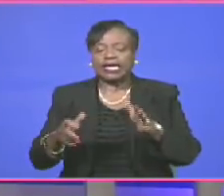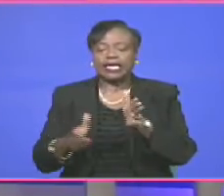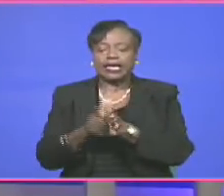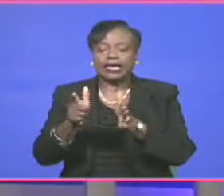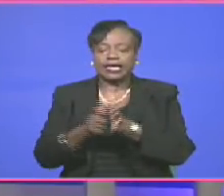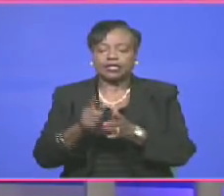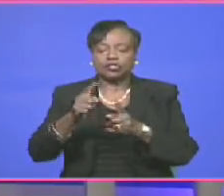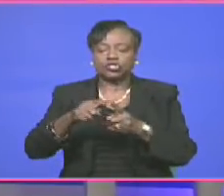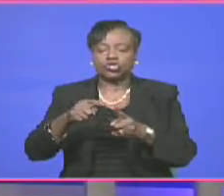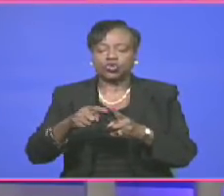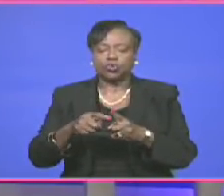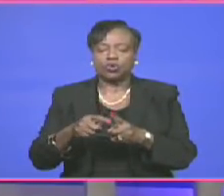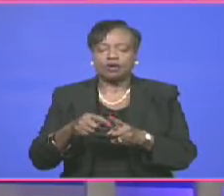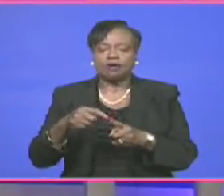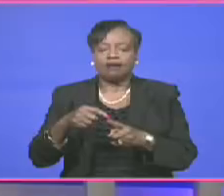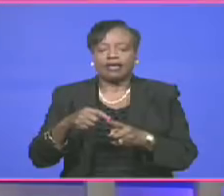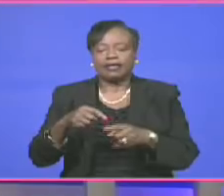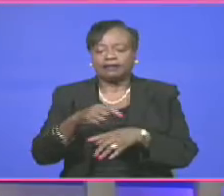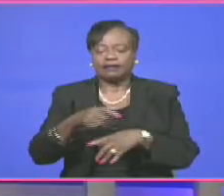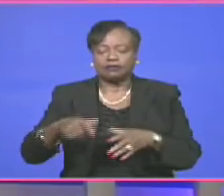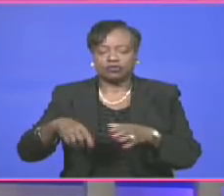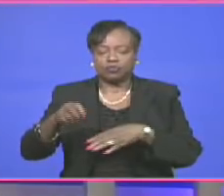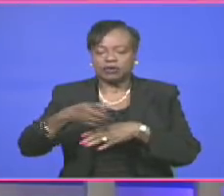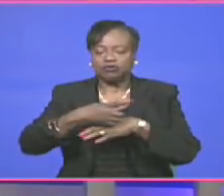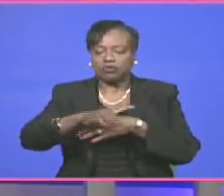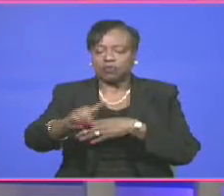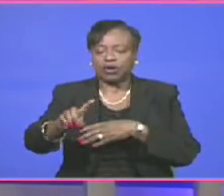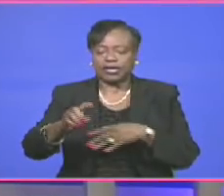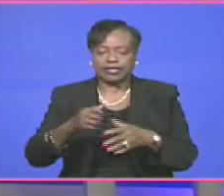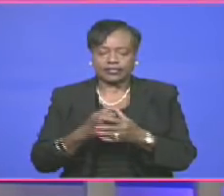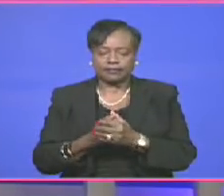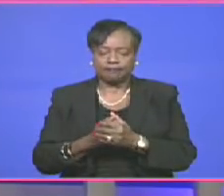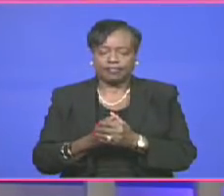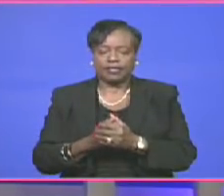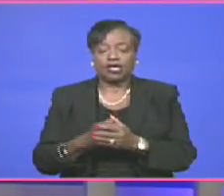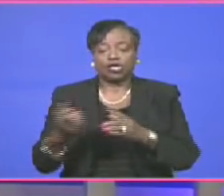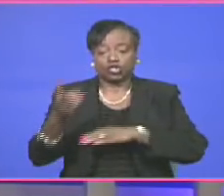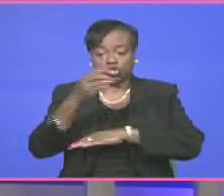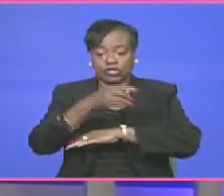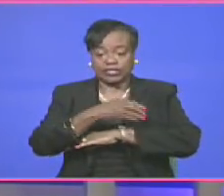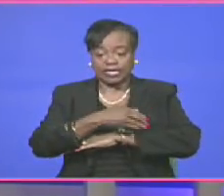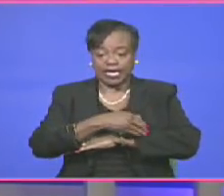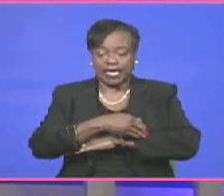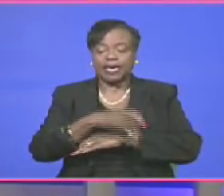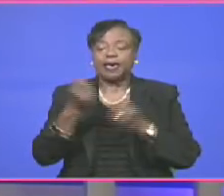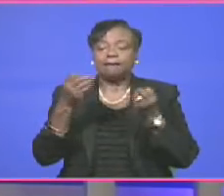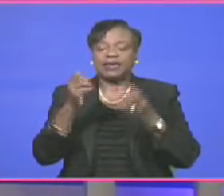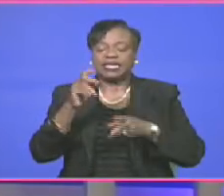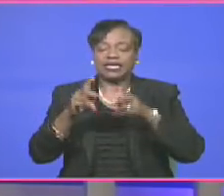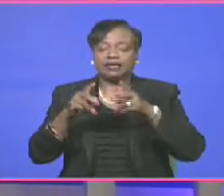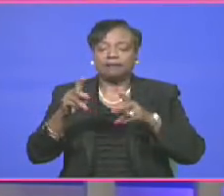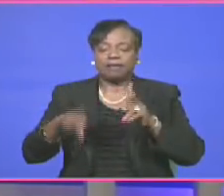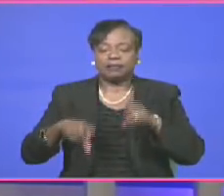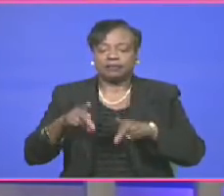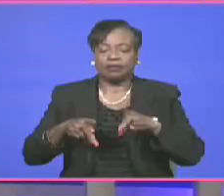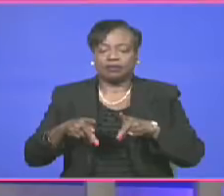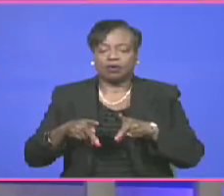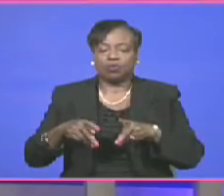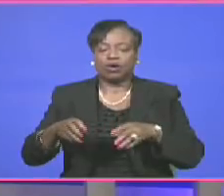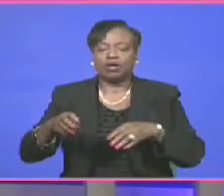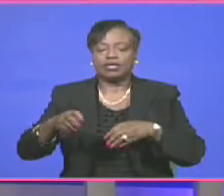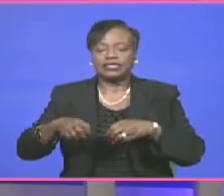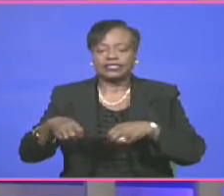or face repatriation. Today, scores of undocumented persons were flown out of the capital as a part of a series of